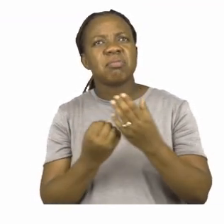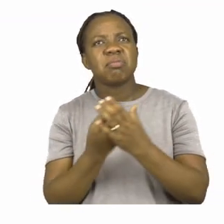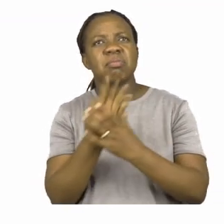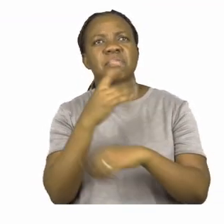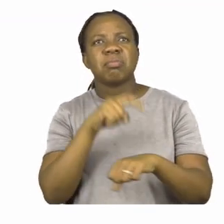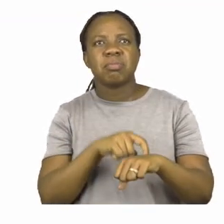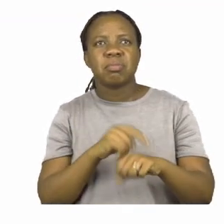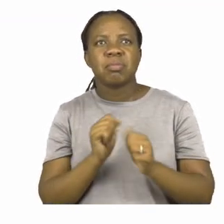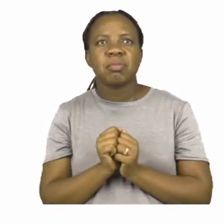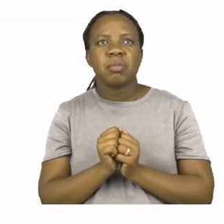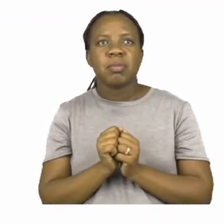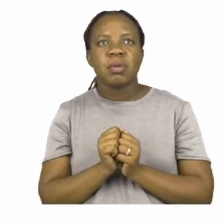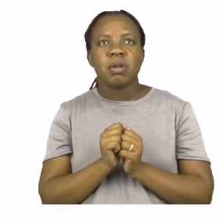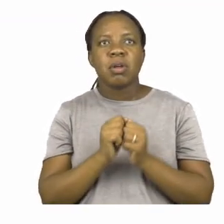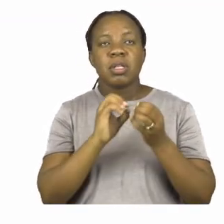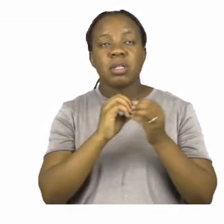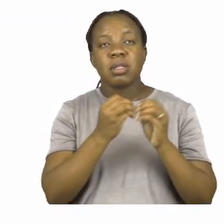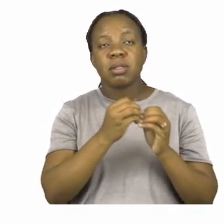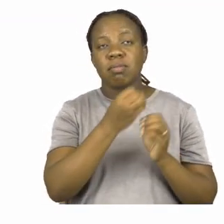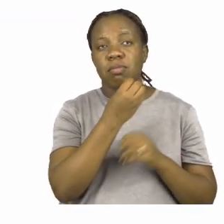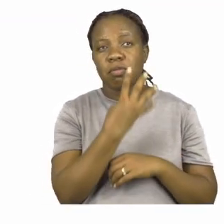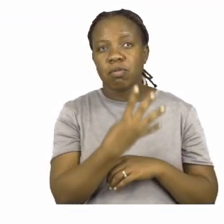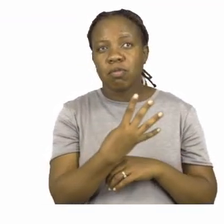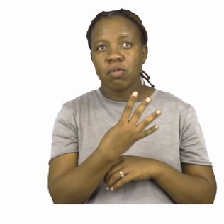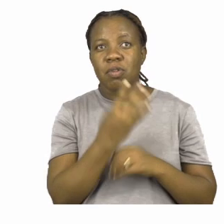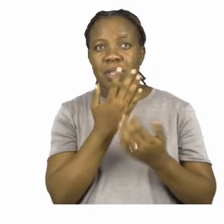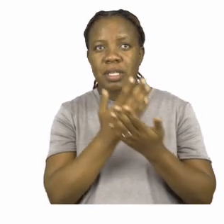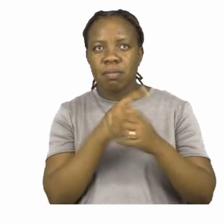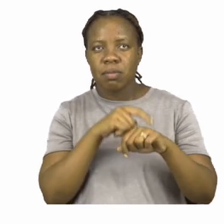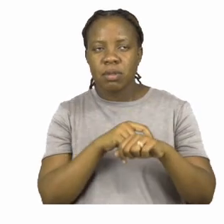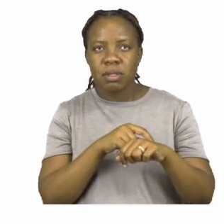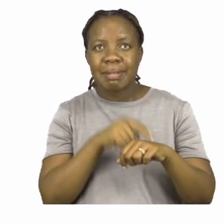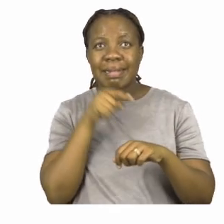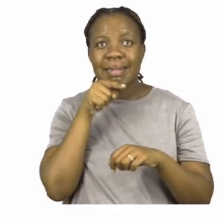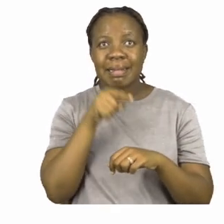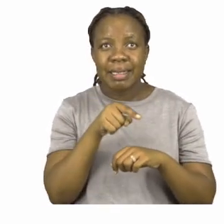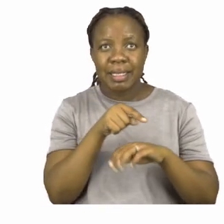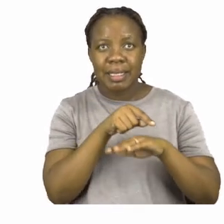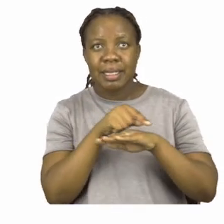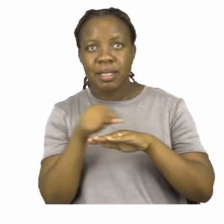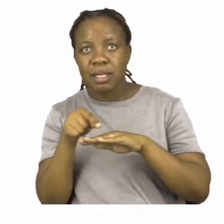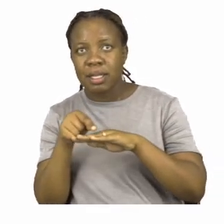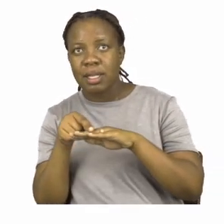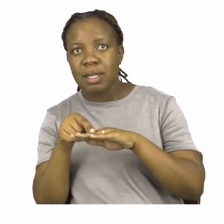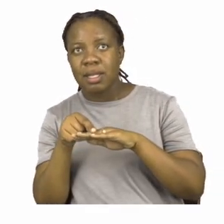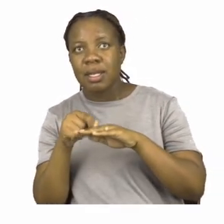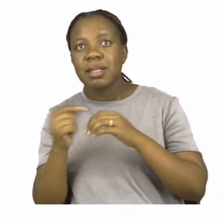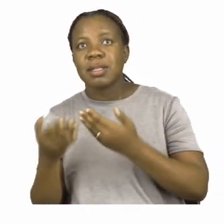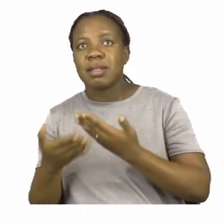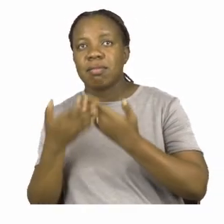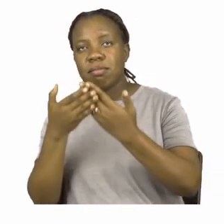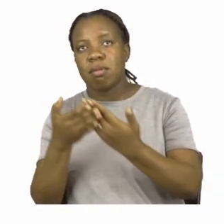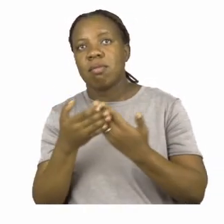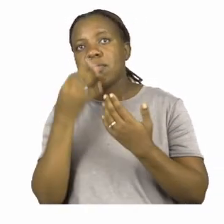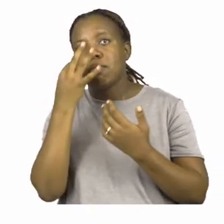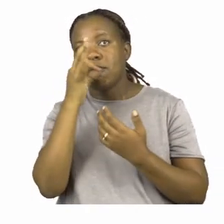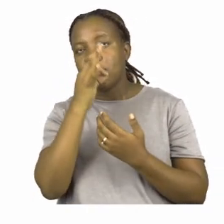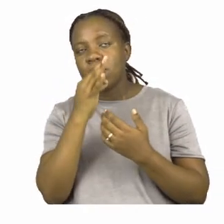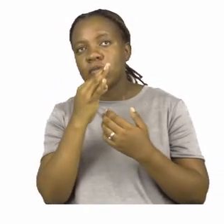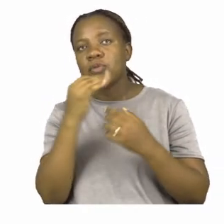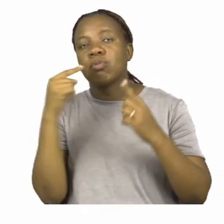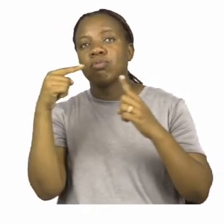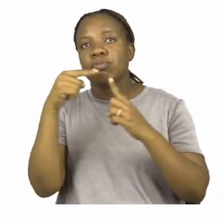then it helps the flowers to grow. Number 5. Which insect comes